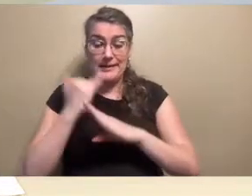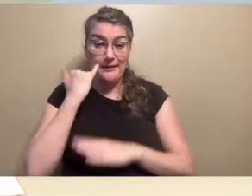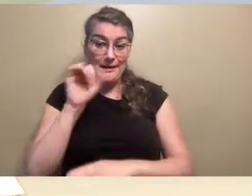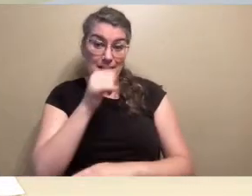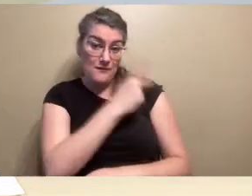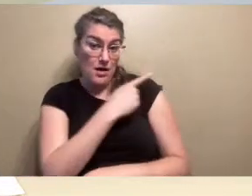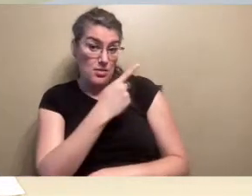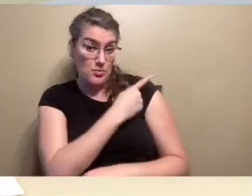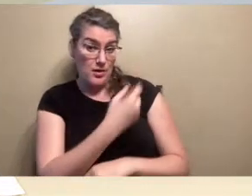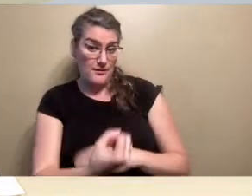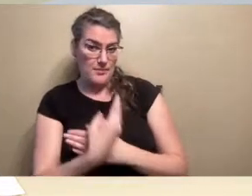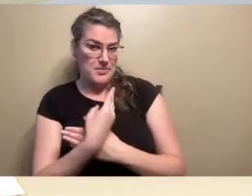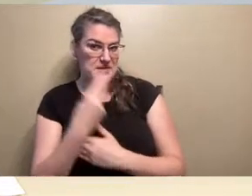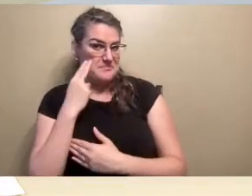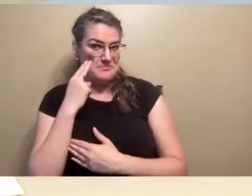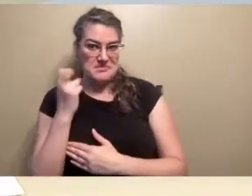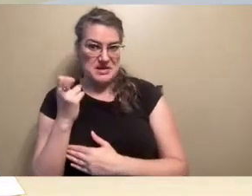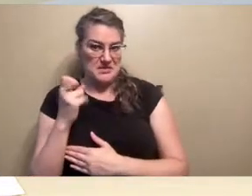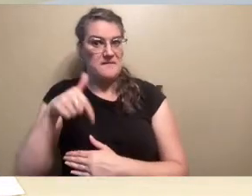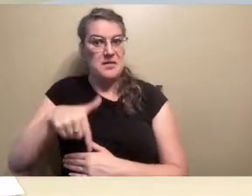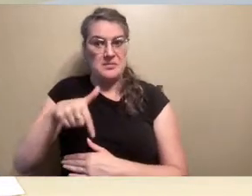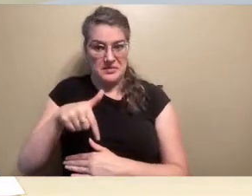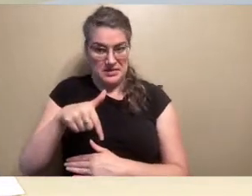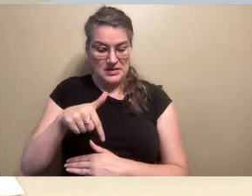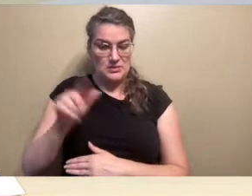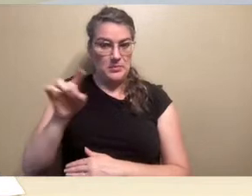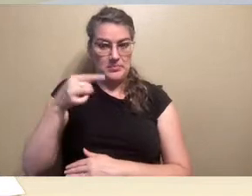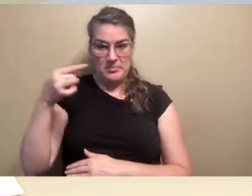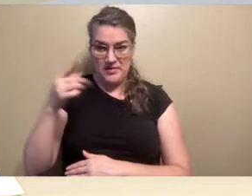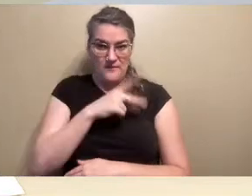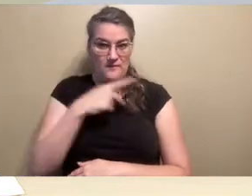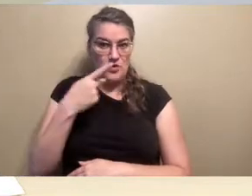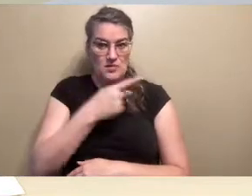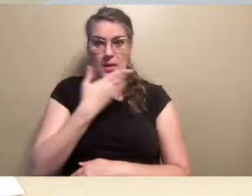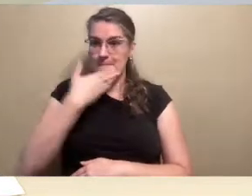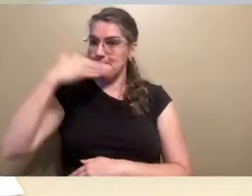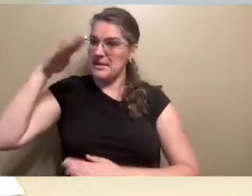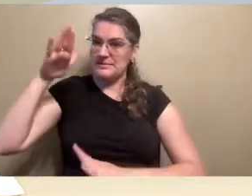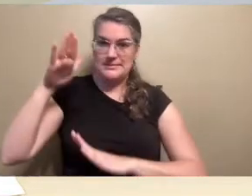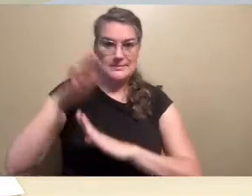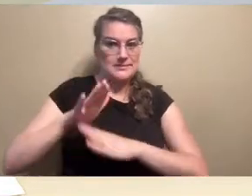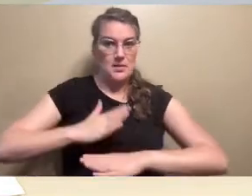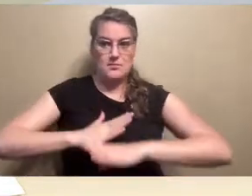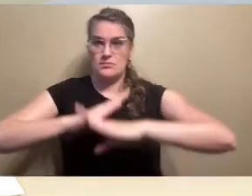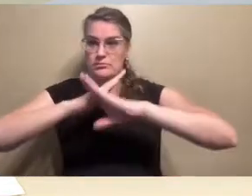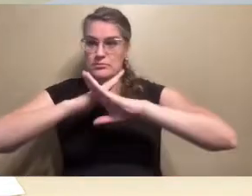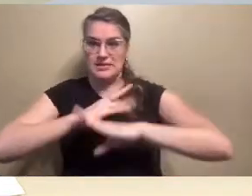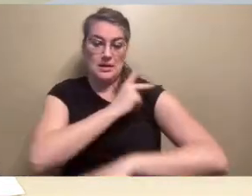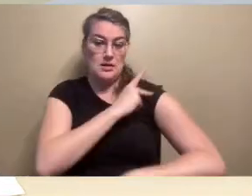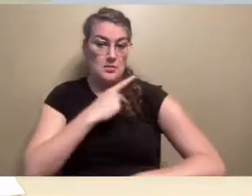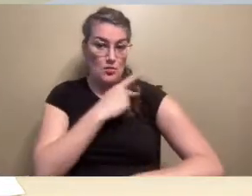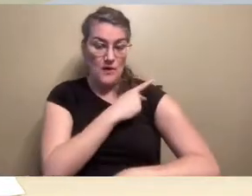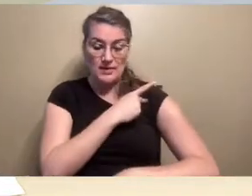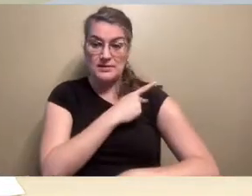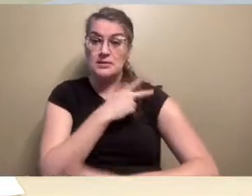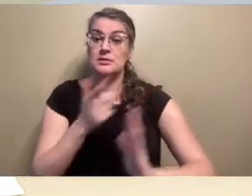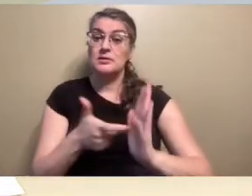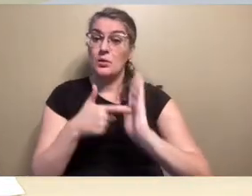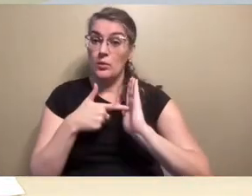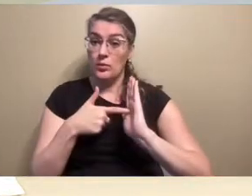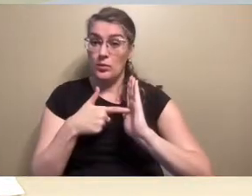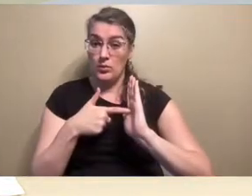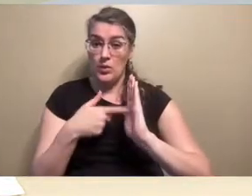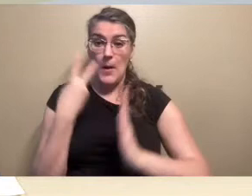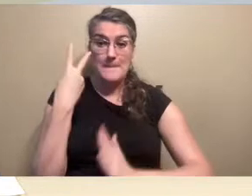We have, and I think to be the best protected province, we need the highest rate of